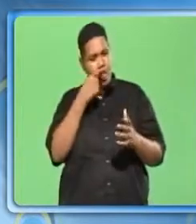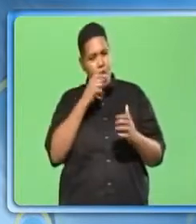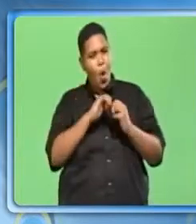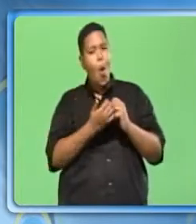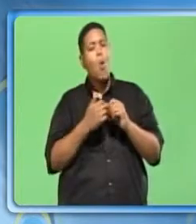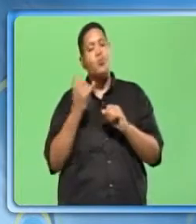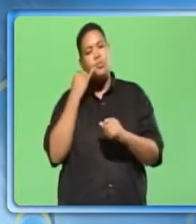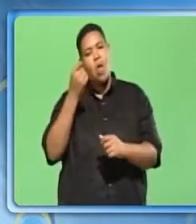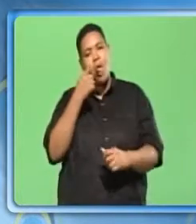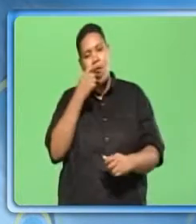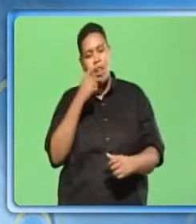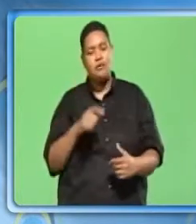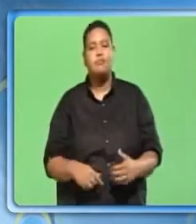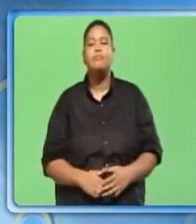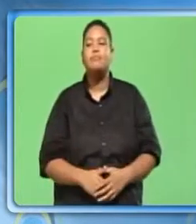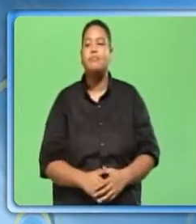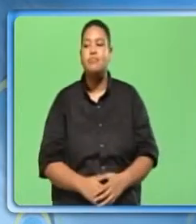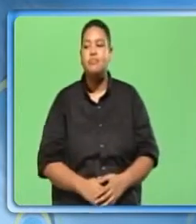medicine.